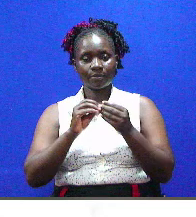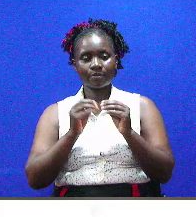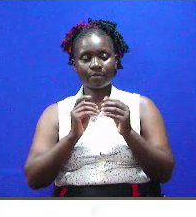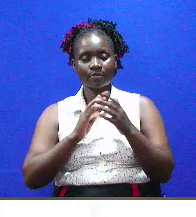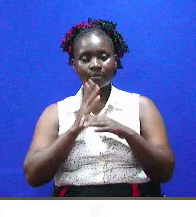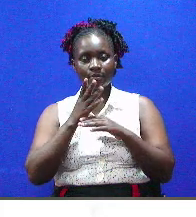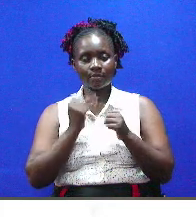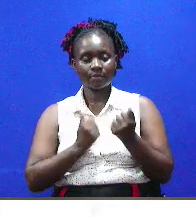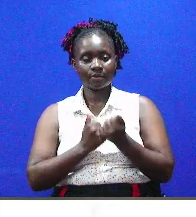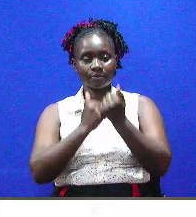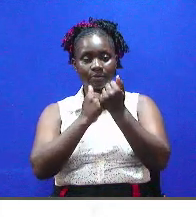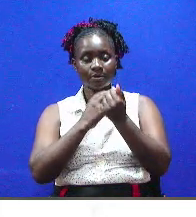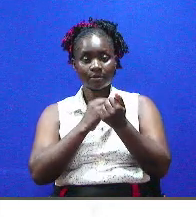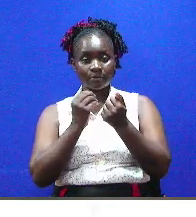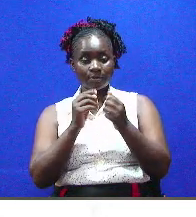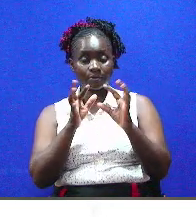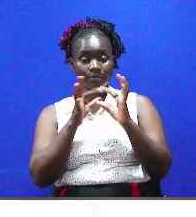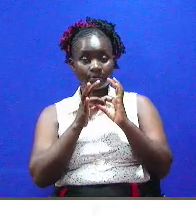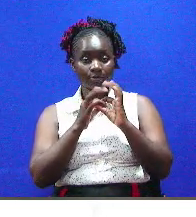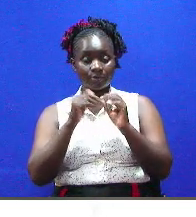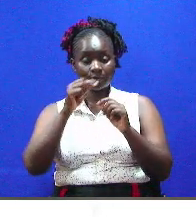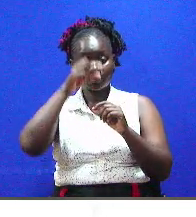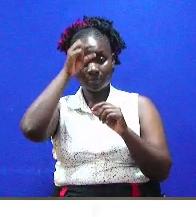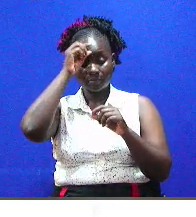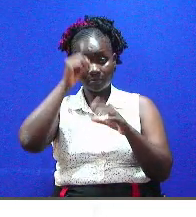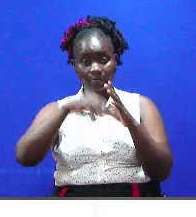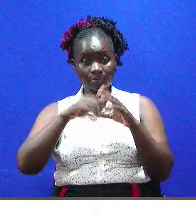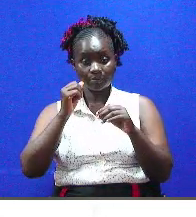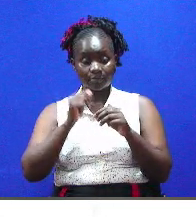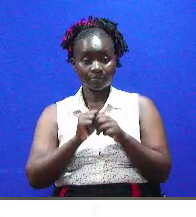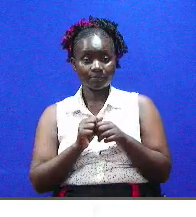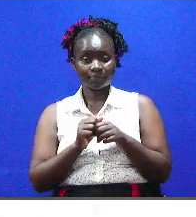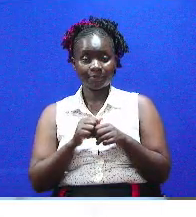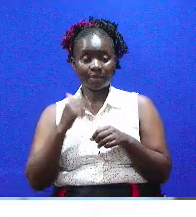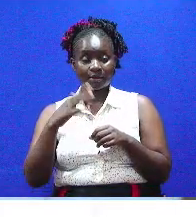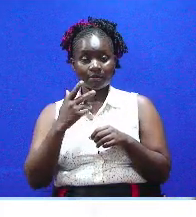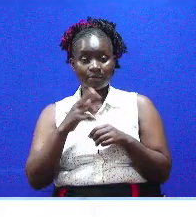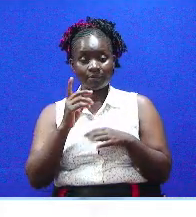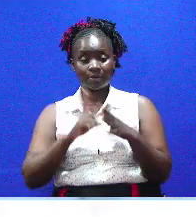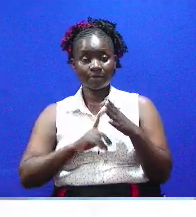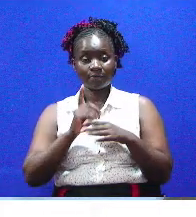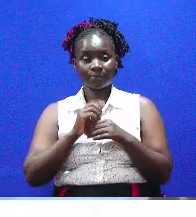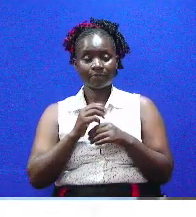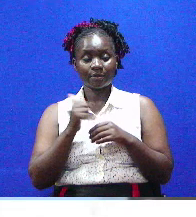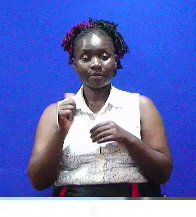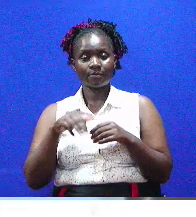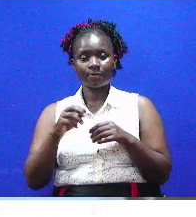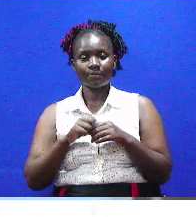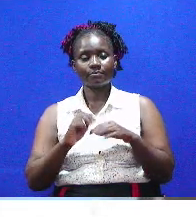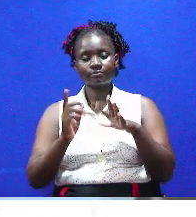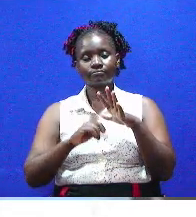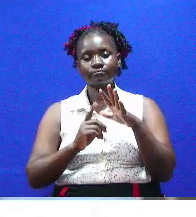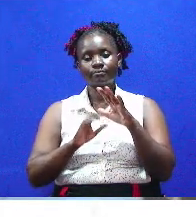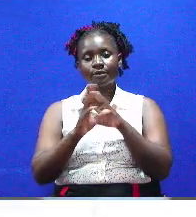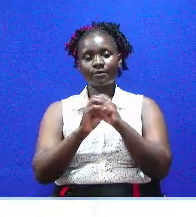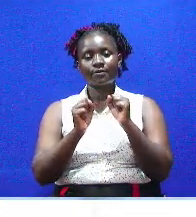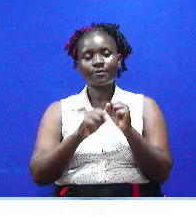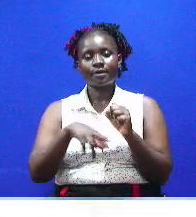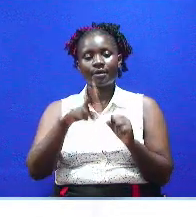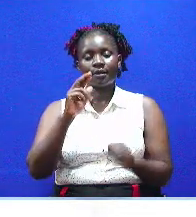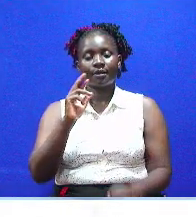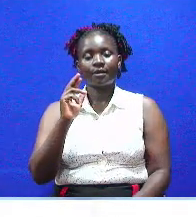the support and partnership of your government in this endeavor to accelerate this development. Ense mwe ayo mokonyi mumuraibu ense rigadhiga